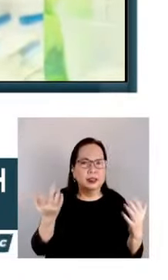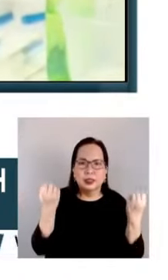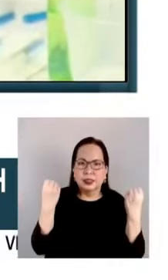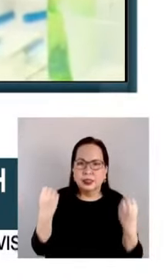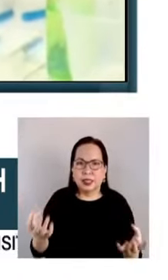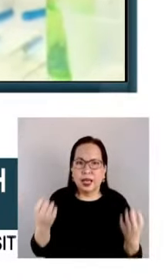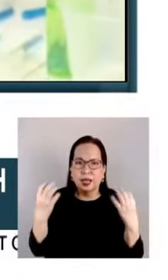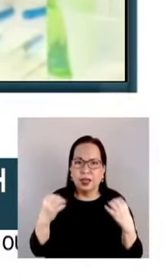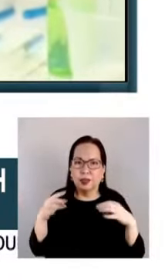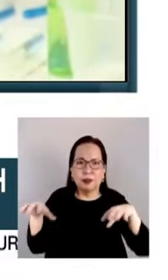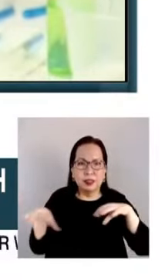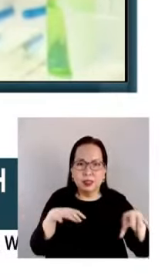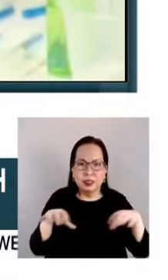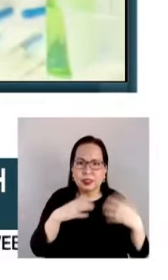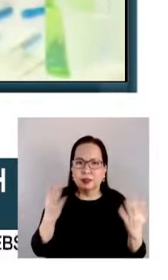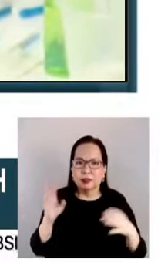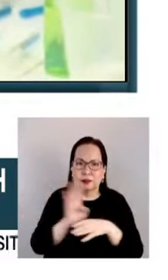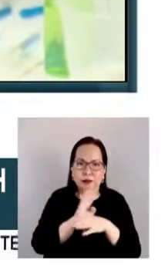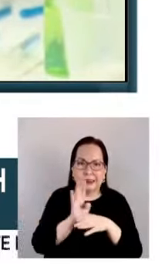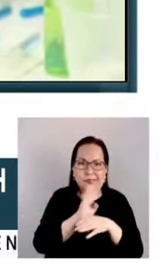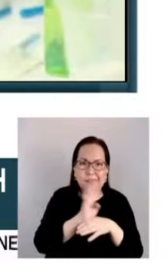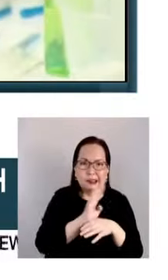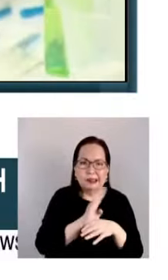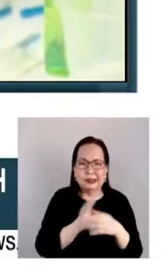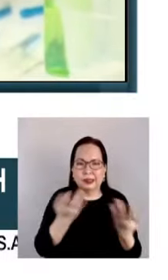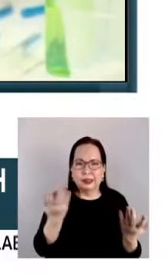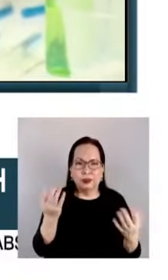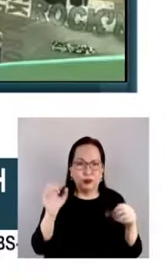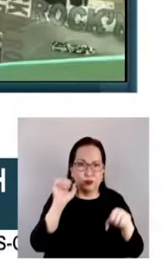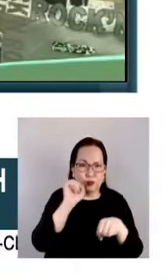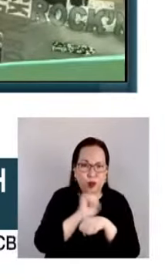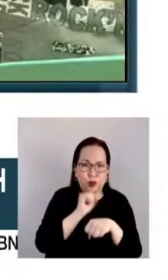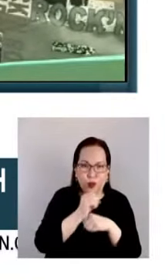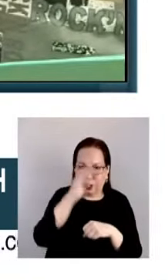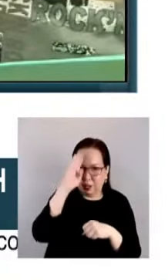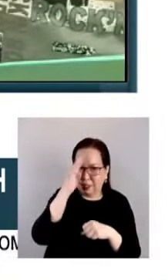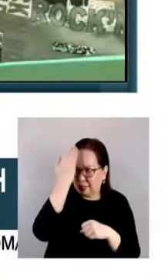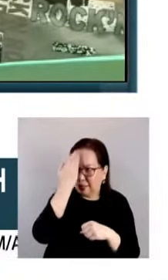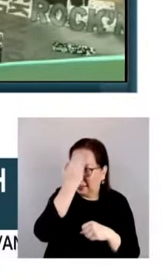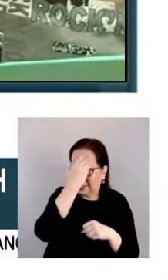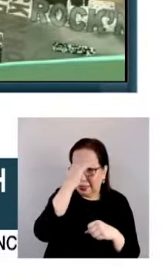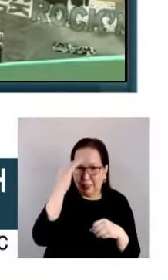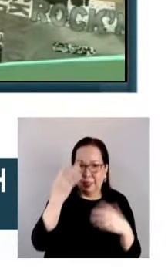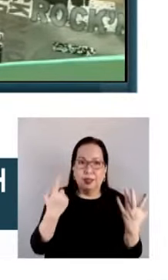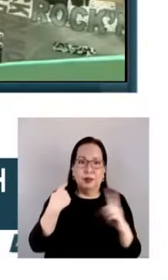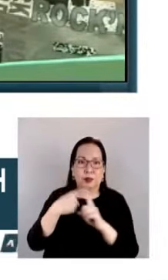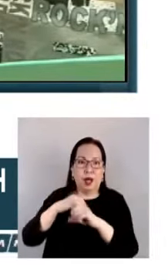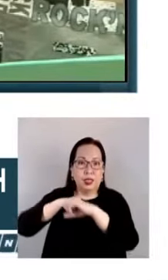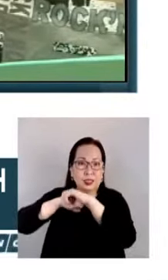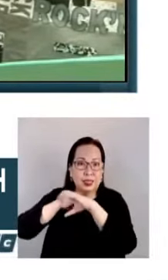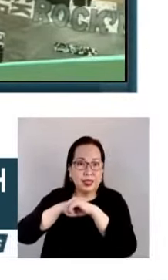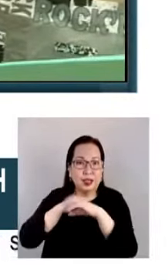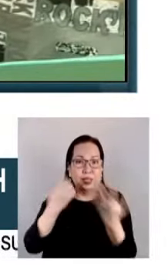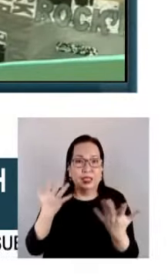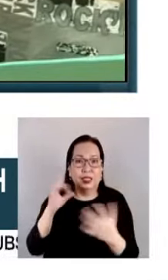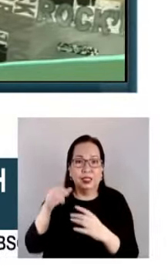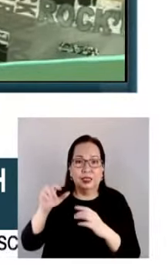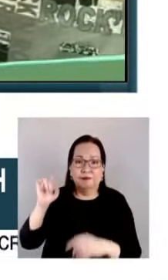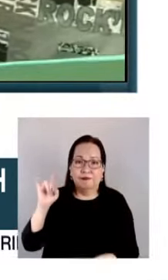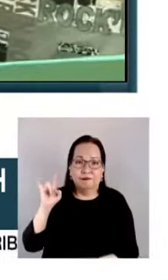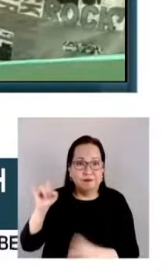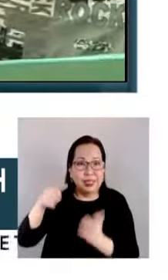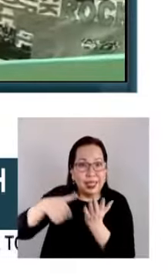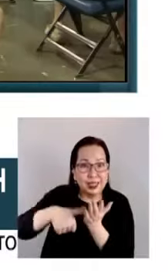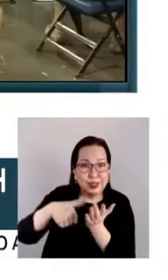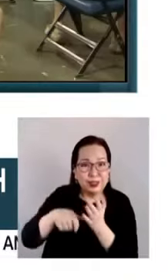prioritized with their work and the other things that's happening now, the election. They are prioritizing this. So a lot